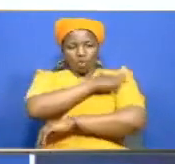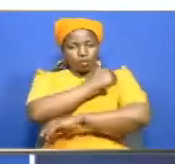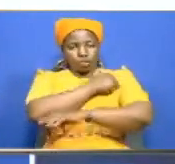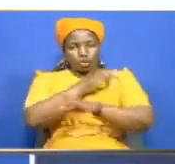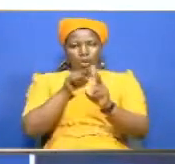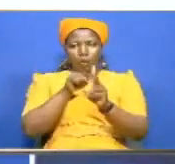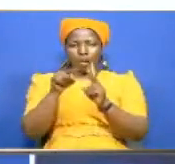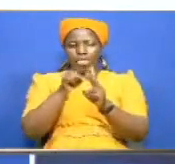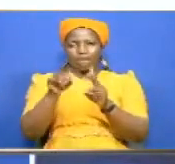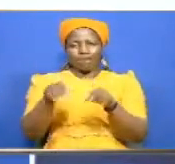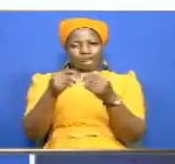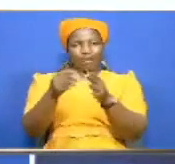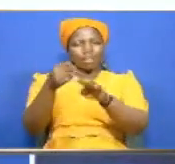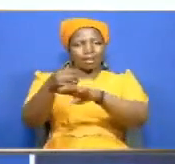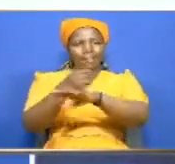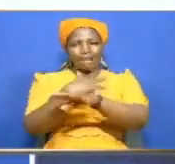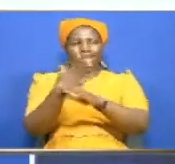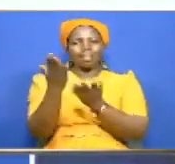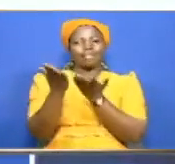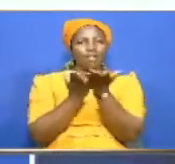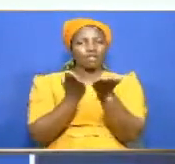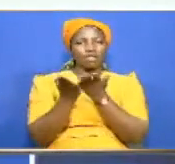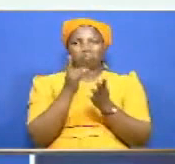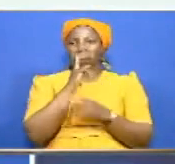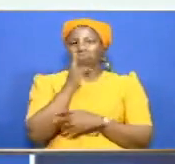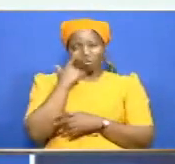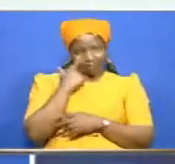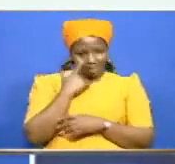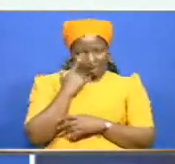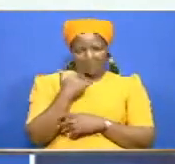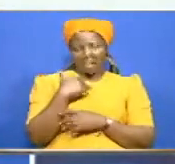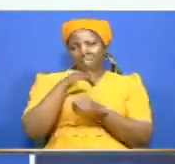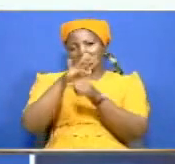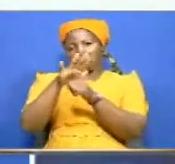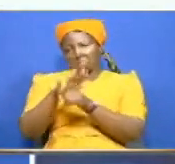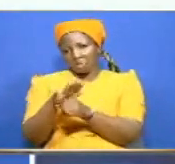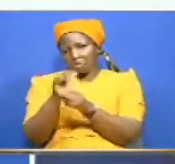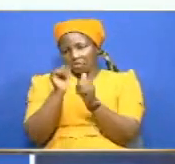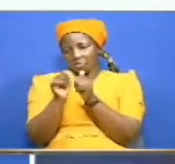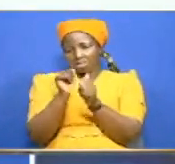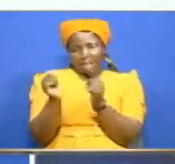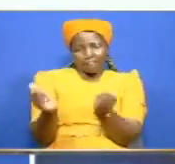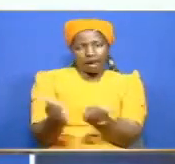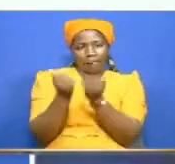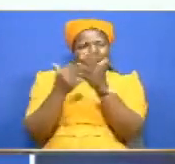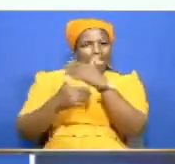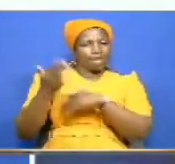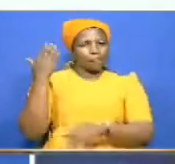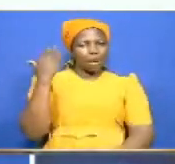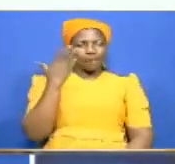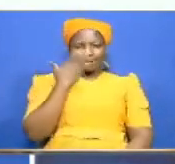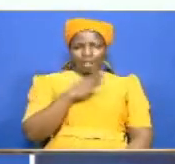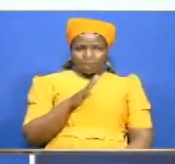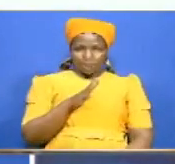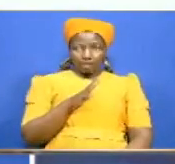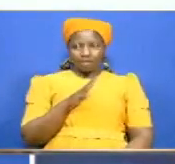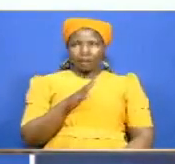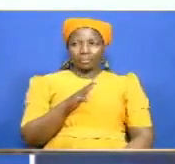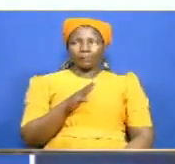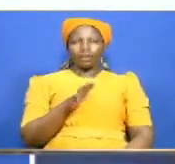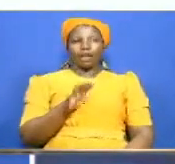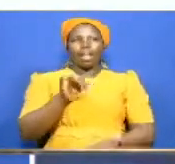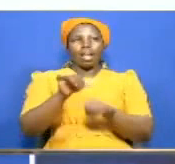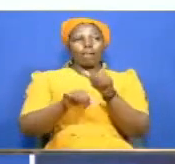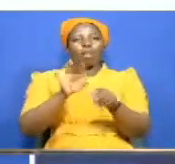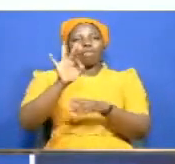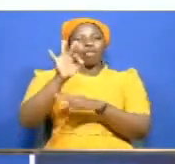cancer services. So I would say there's a lot that has happened in the past maybe